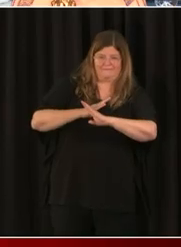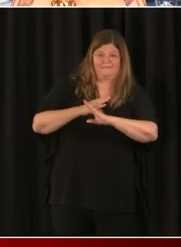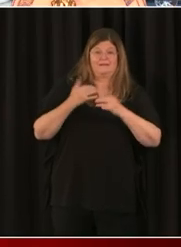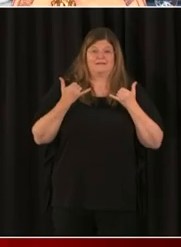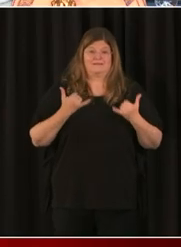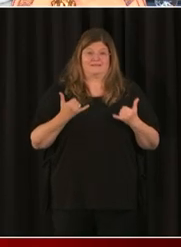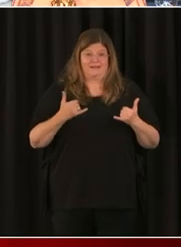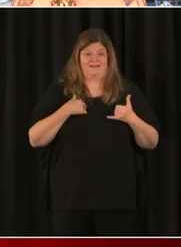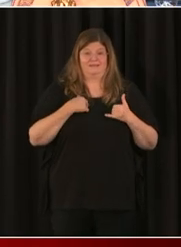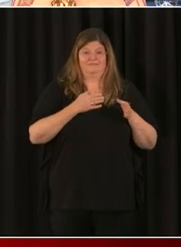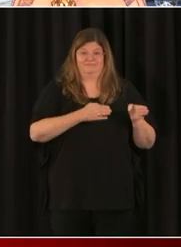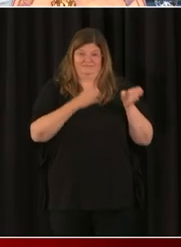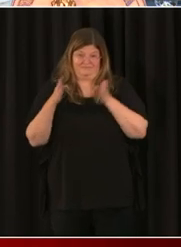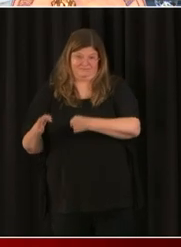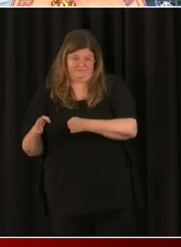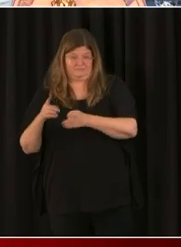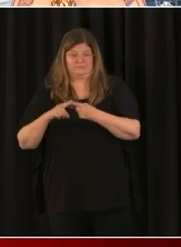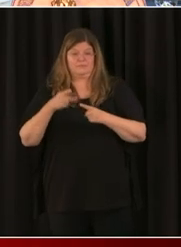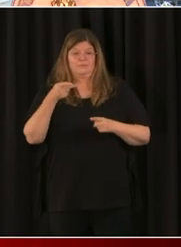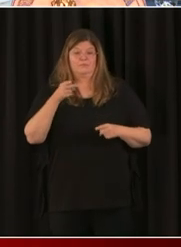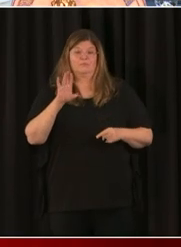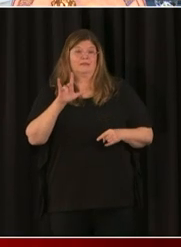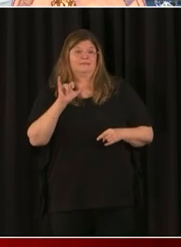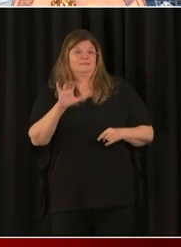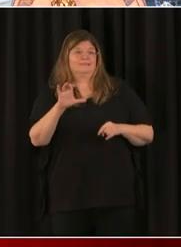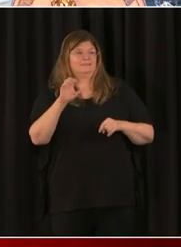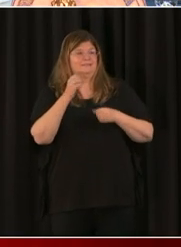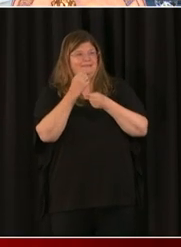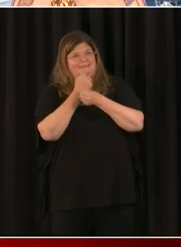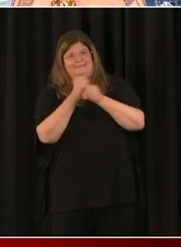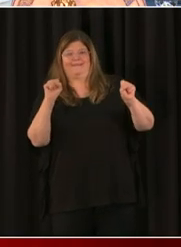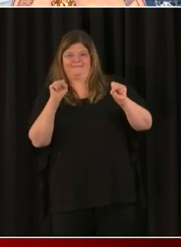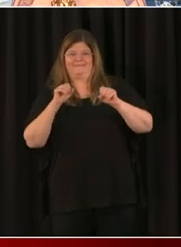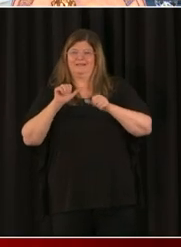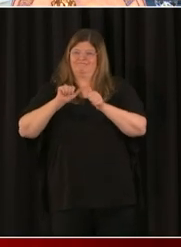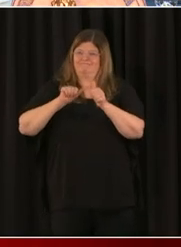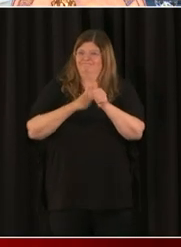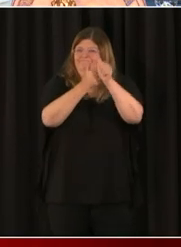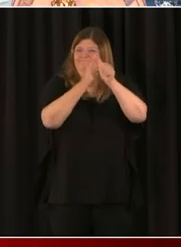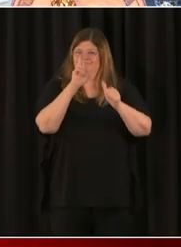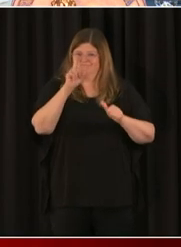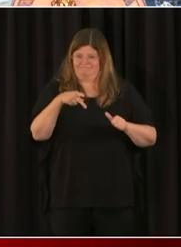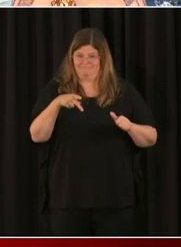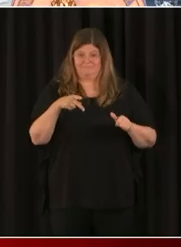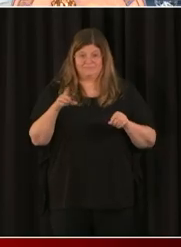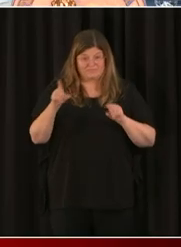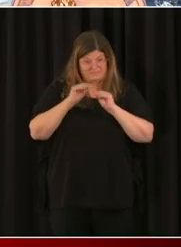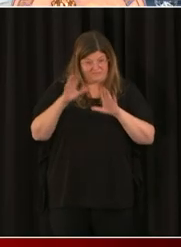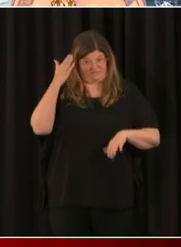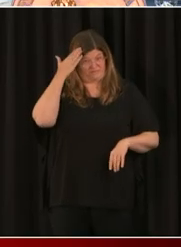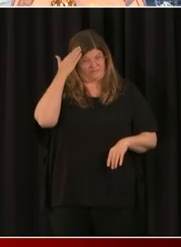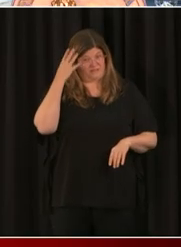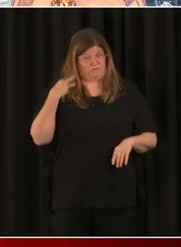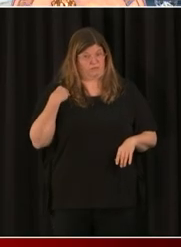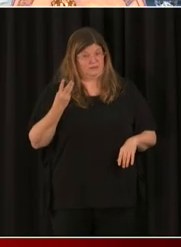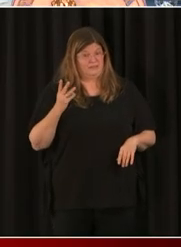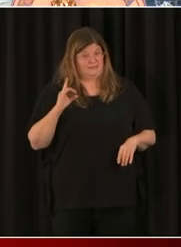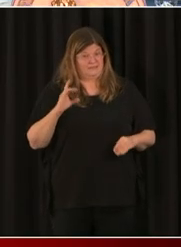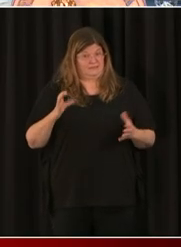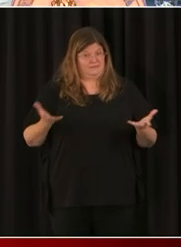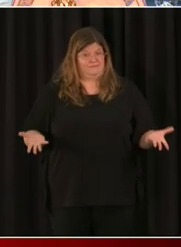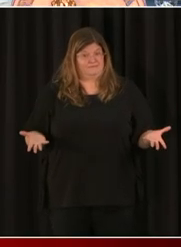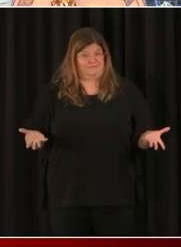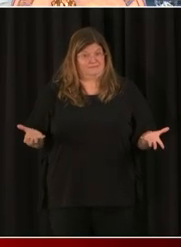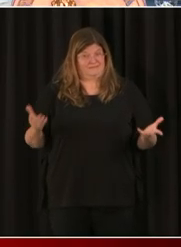safety updates. And I want to be clear, we know in Washington that as our nation's